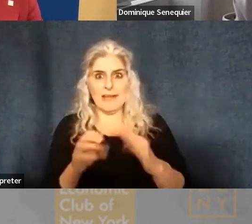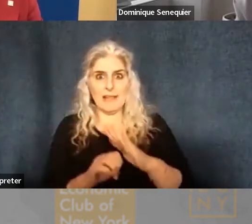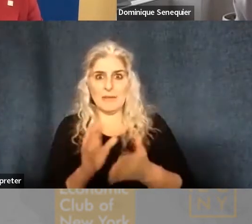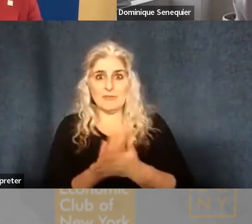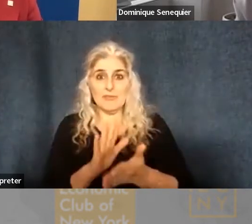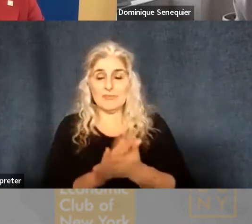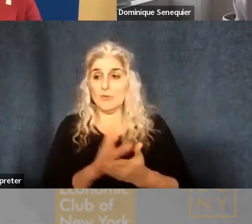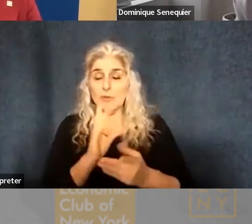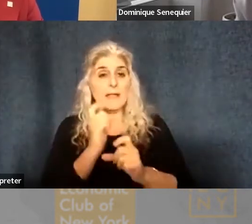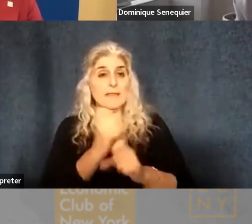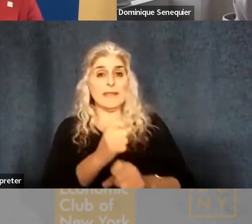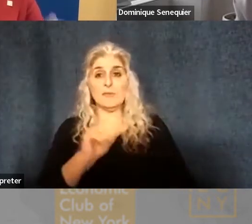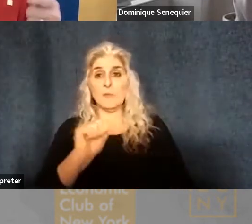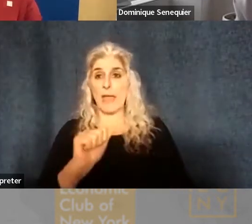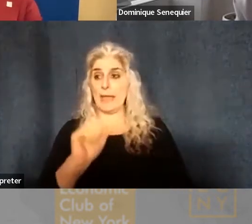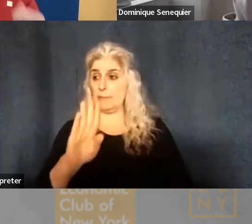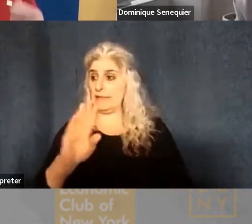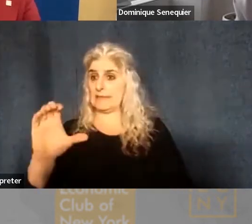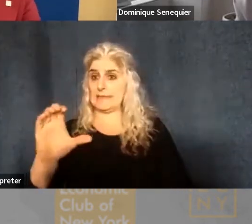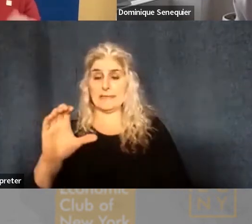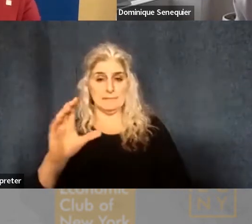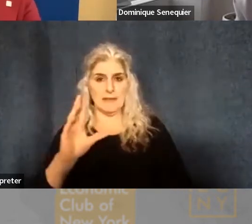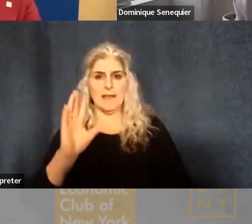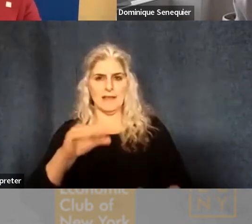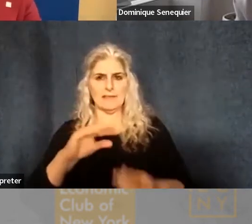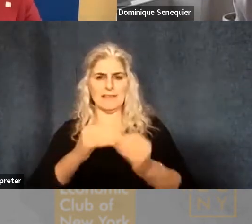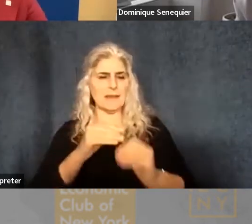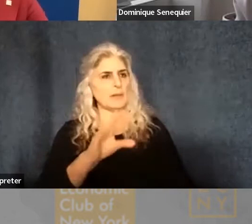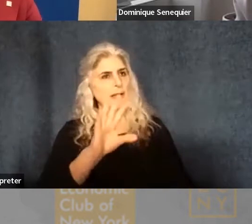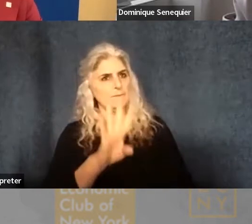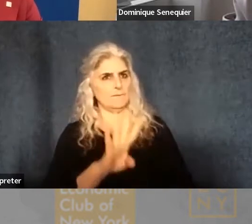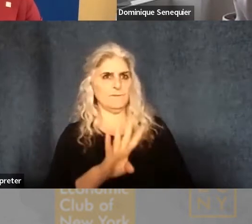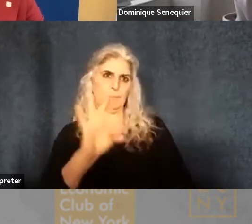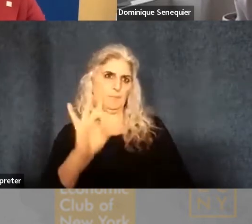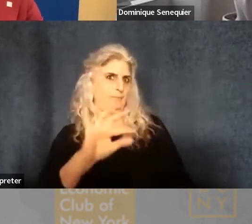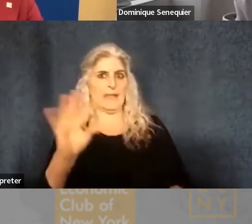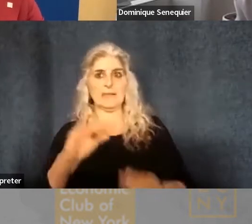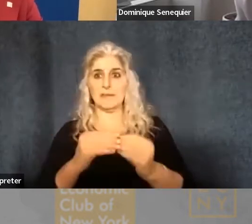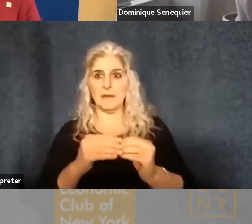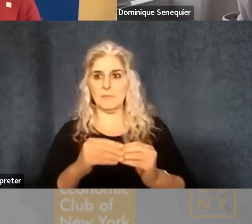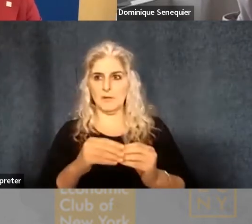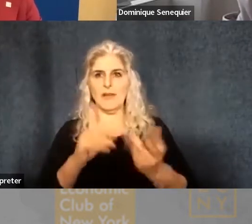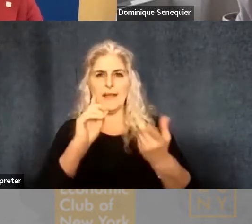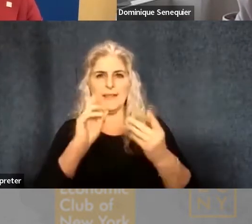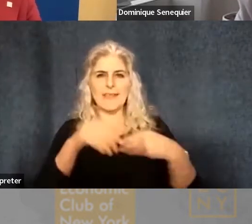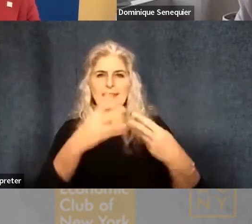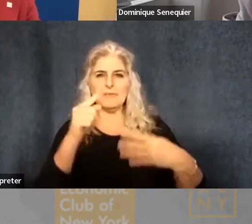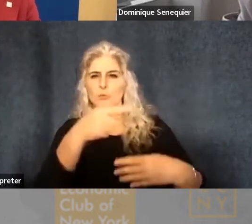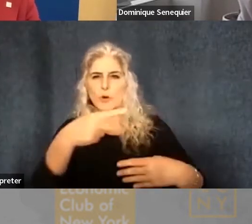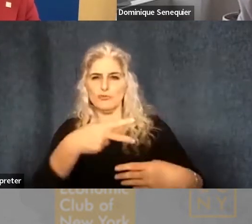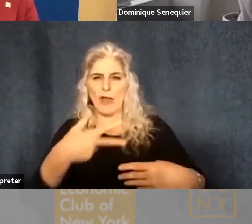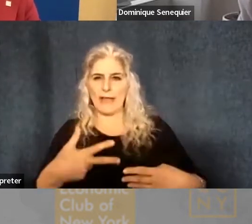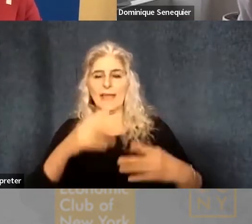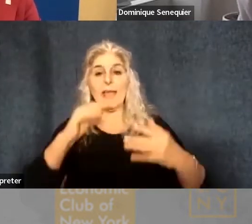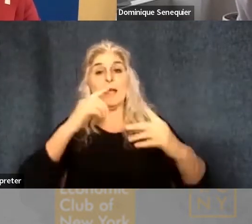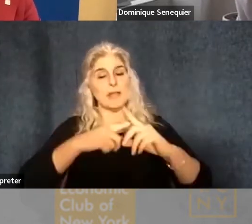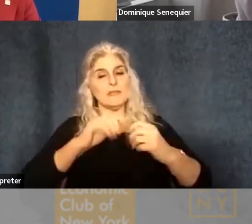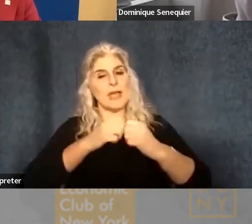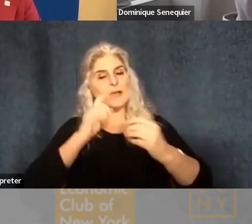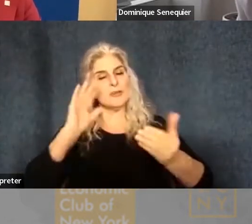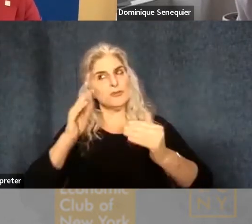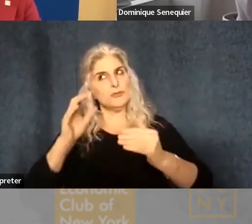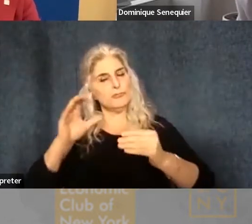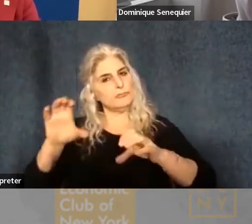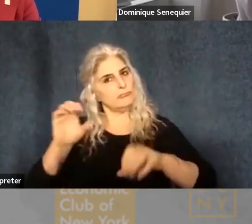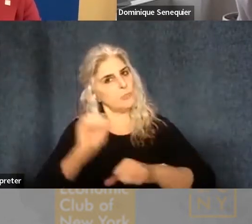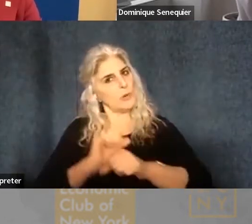get a grade. And that's a number. That's an actual tangible number. How did you rank and how did you perform relative to your competitors? And so